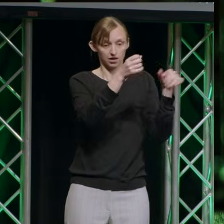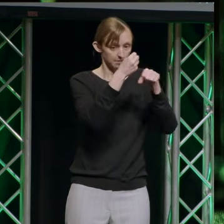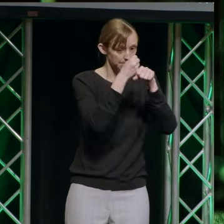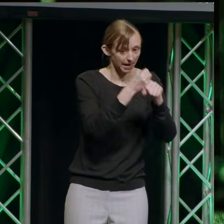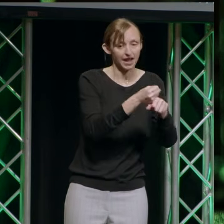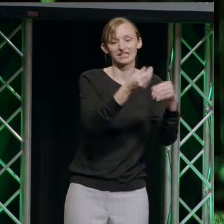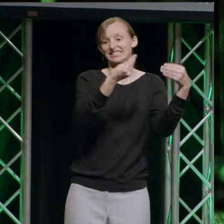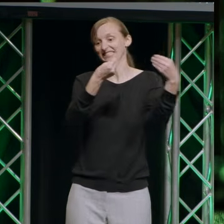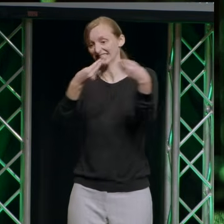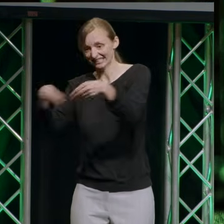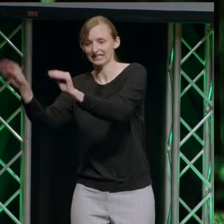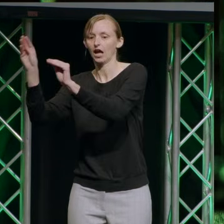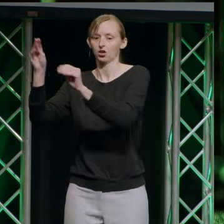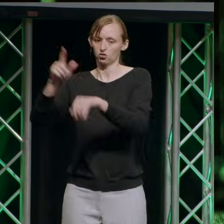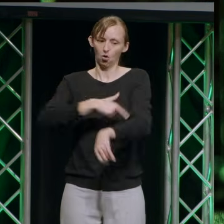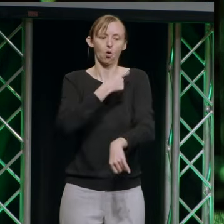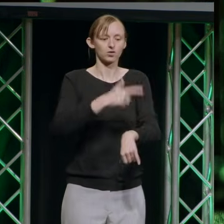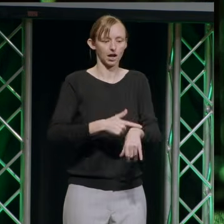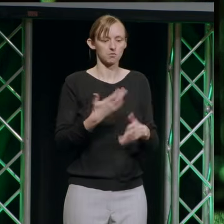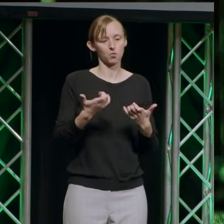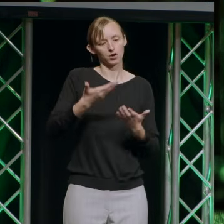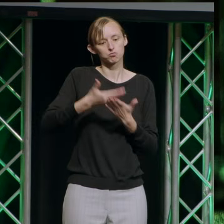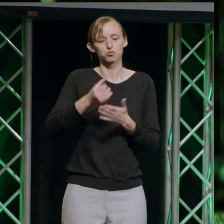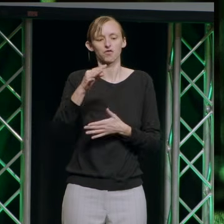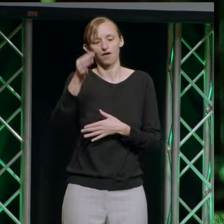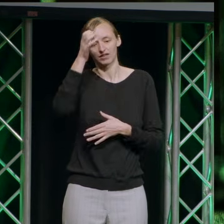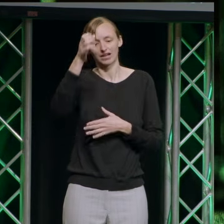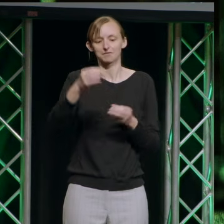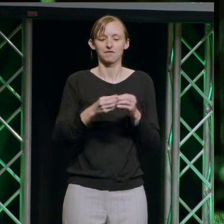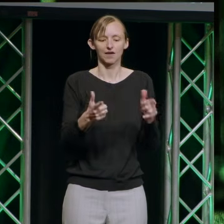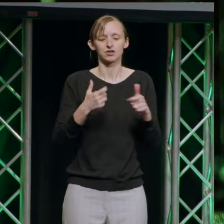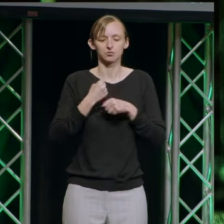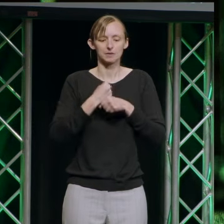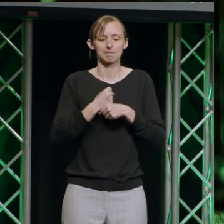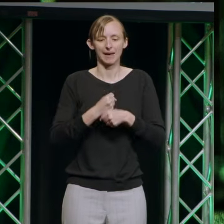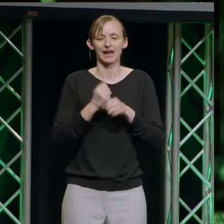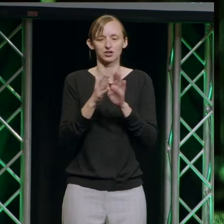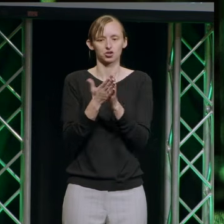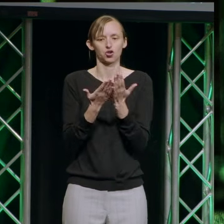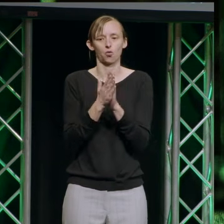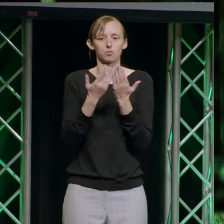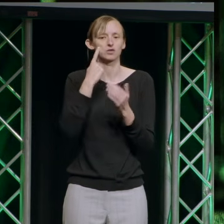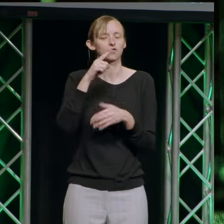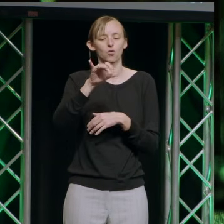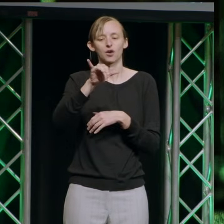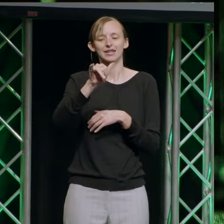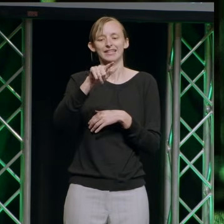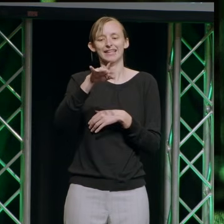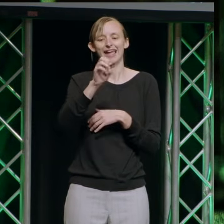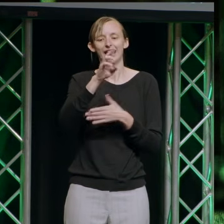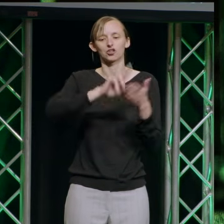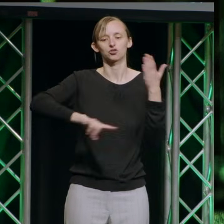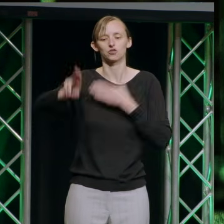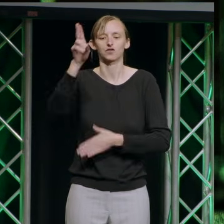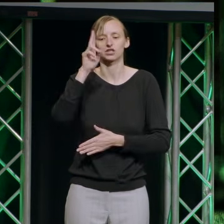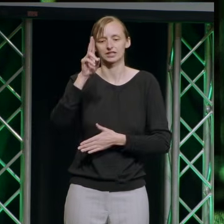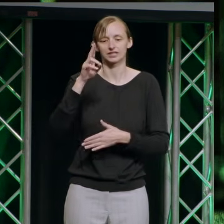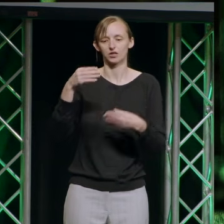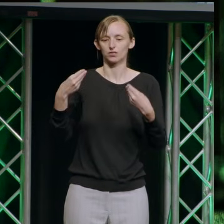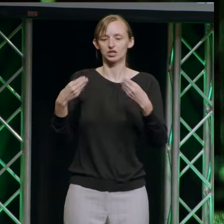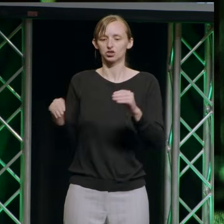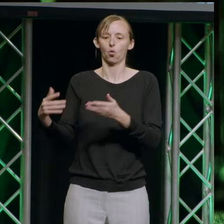wanted to develop a proof of concept faster. So we generated these notebooks for Yale University, and we've sold and